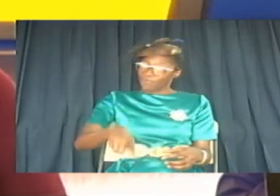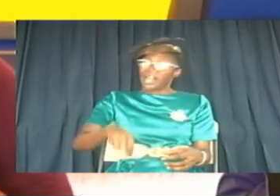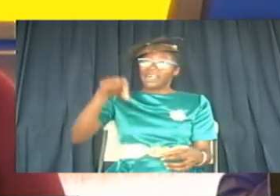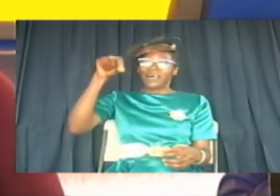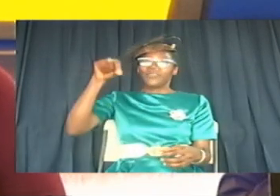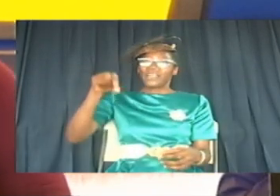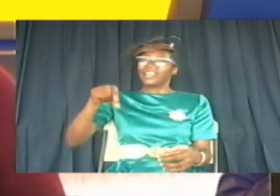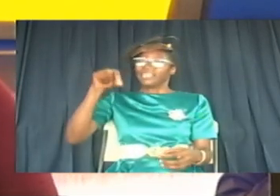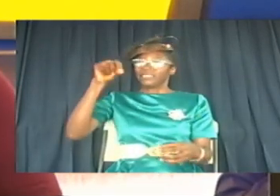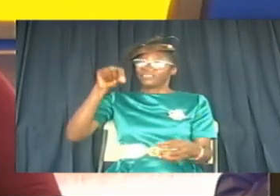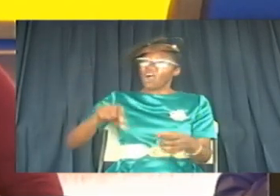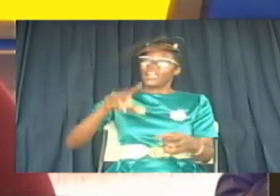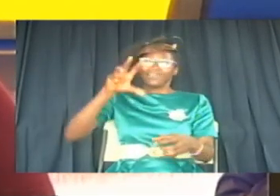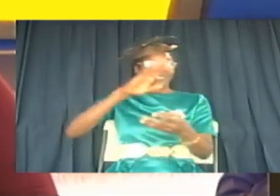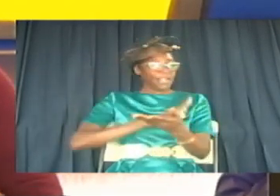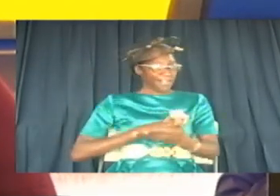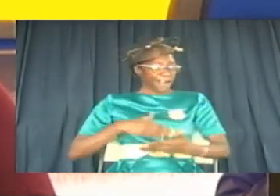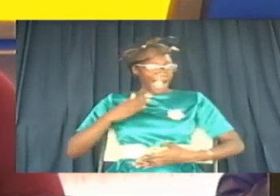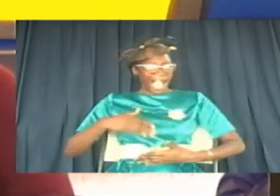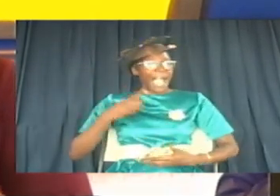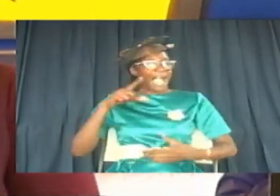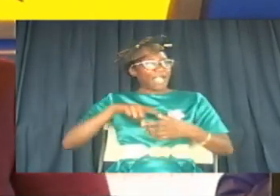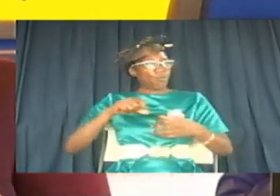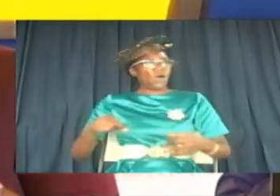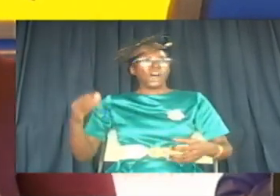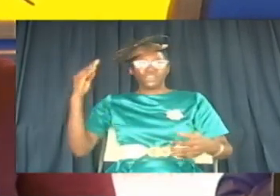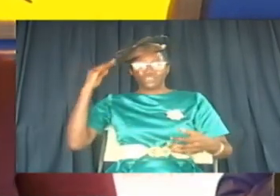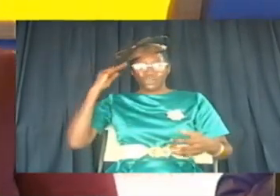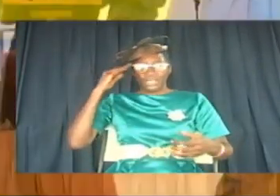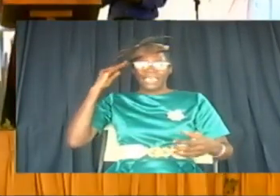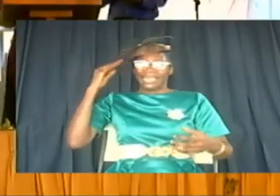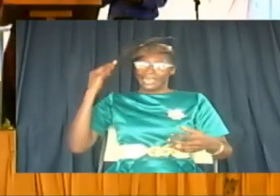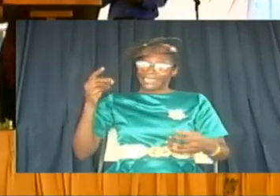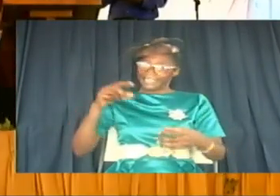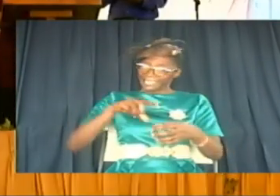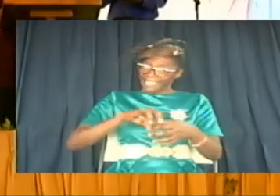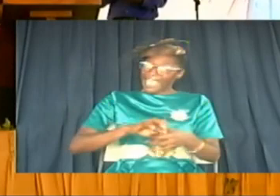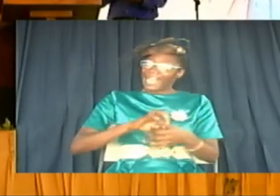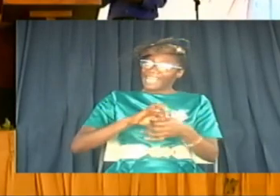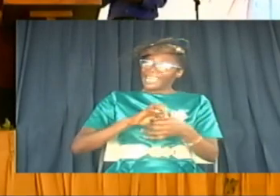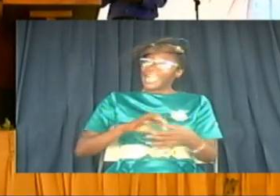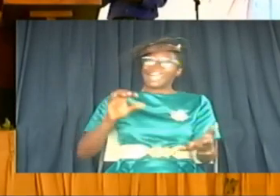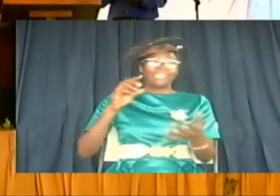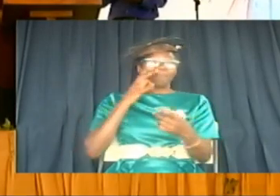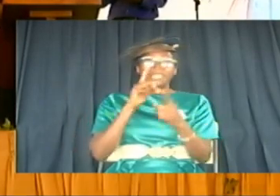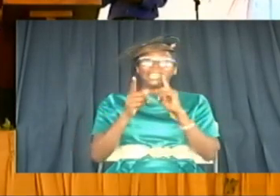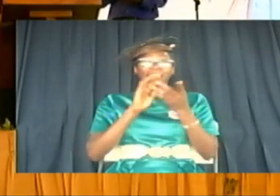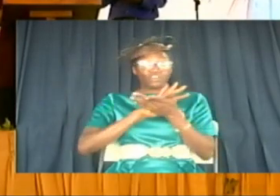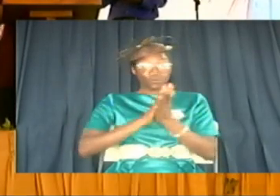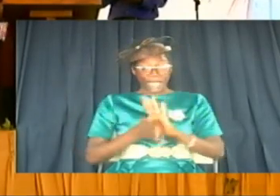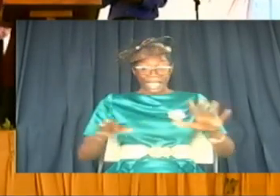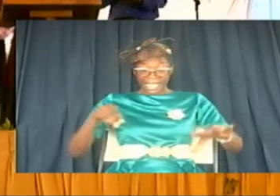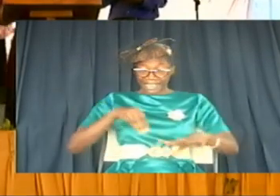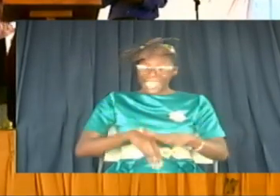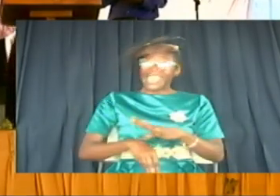told. I have found the pleasure I once craved. It is joy and peace